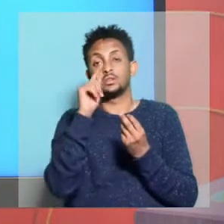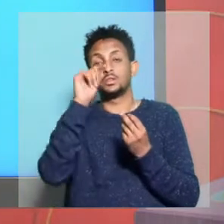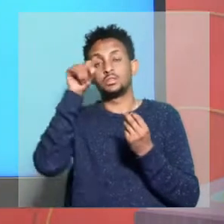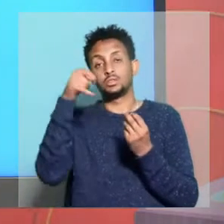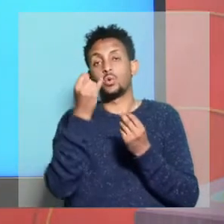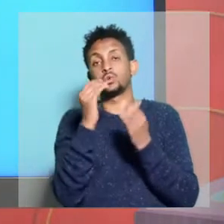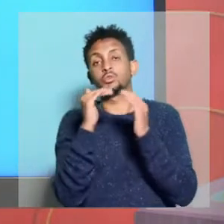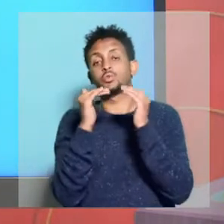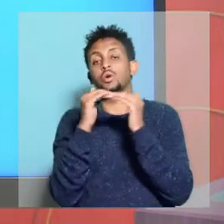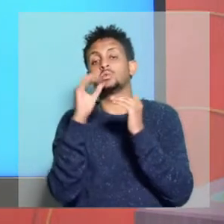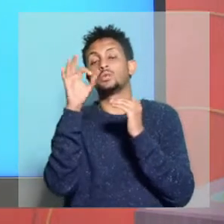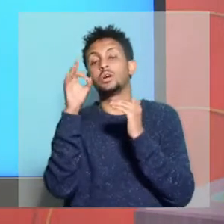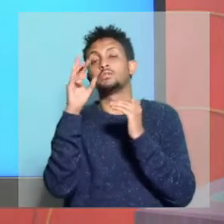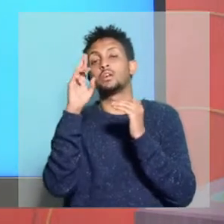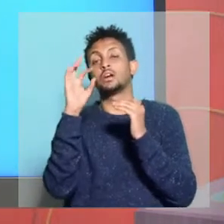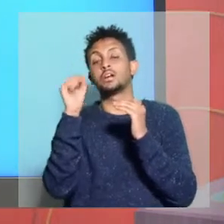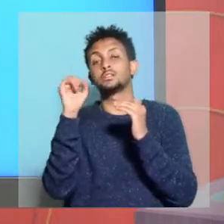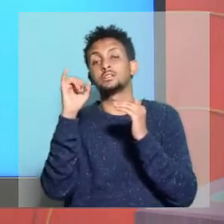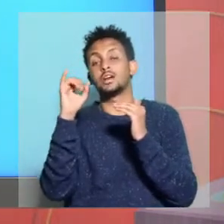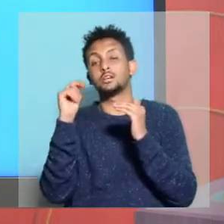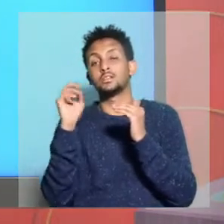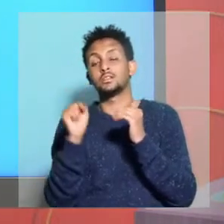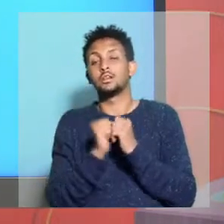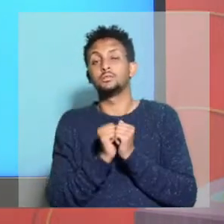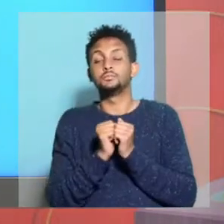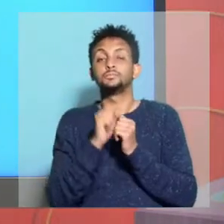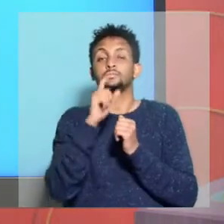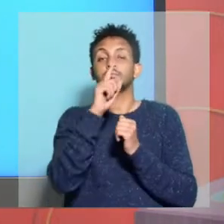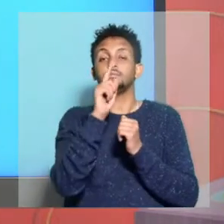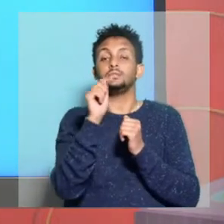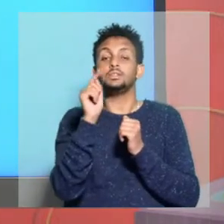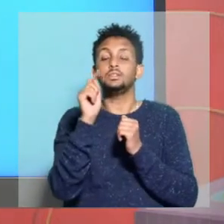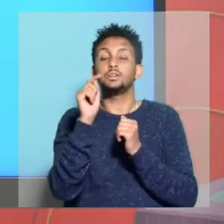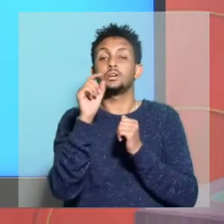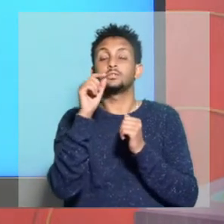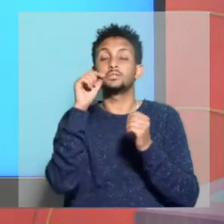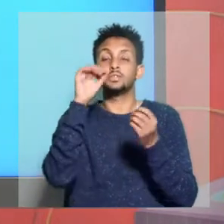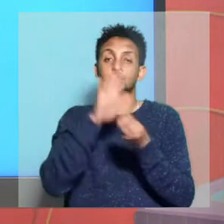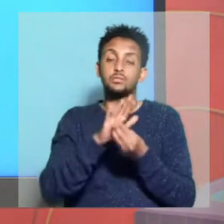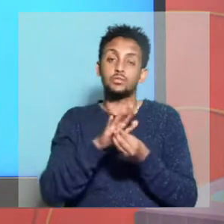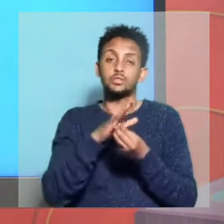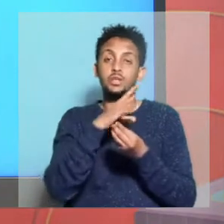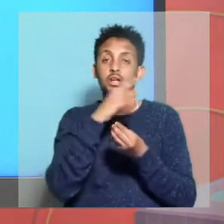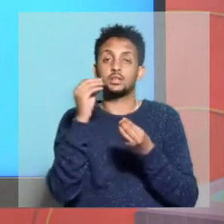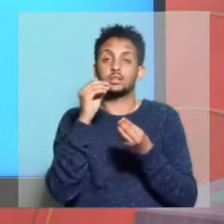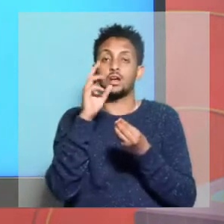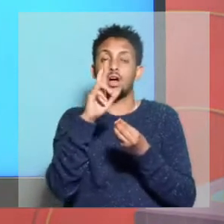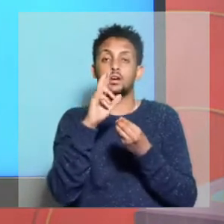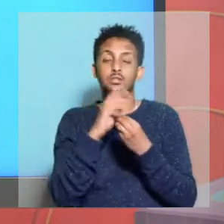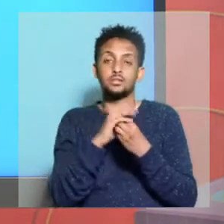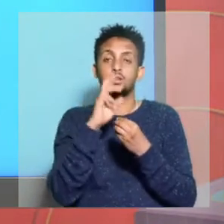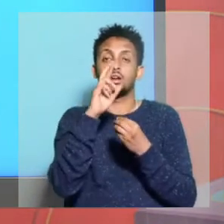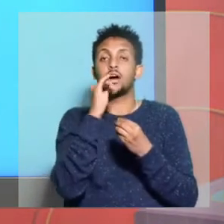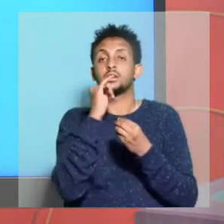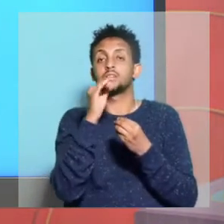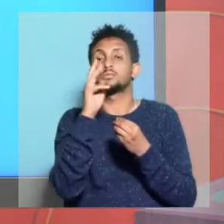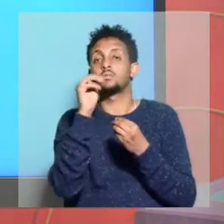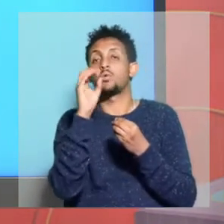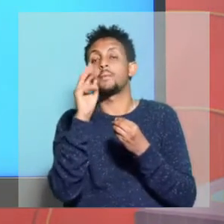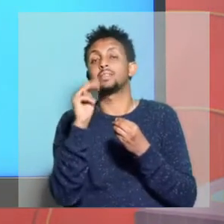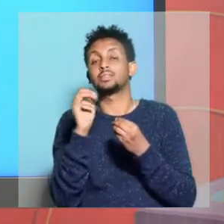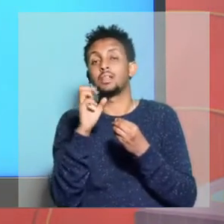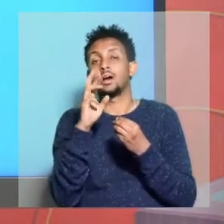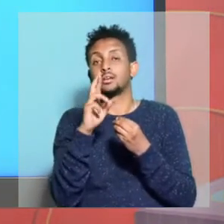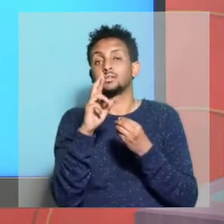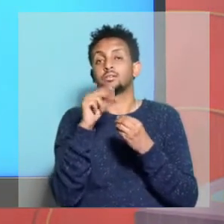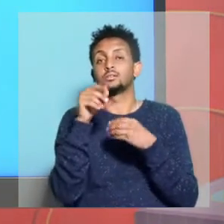to express for torque, where theta is the angle between the exerted force and R. R is moment arm, and